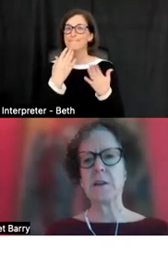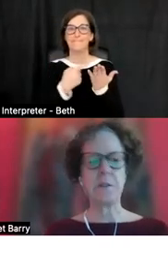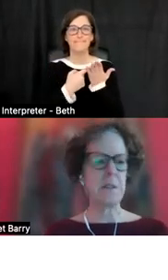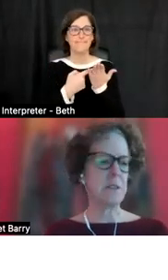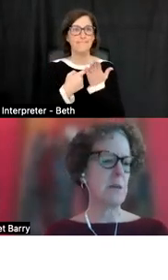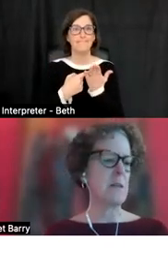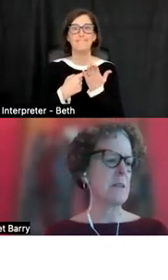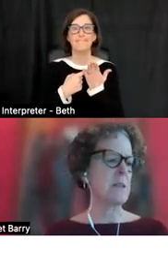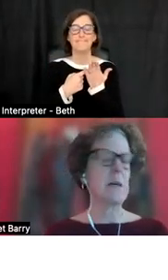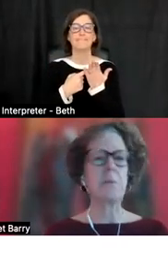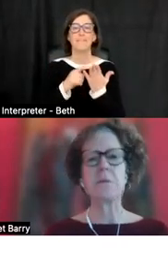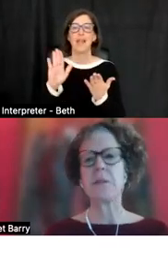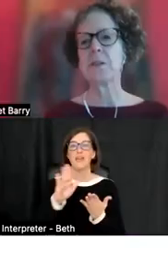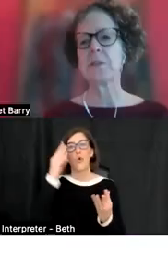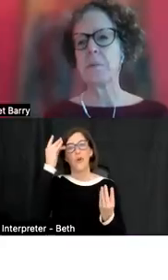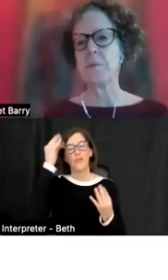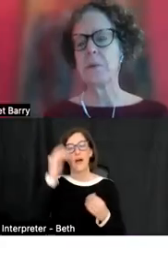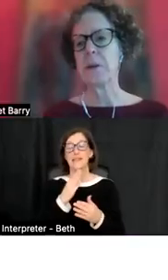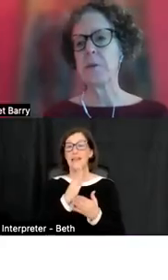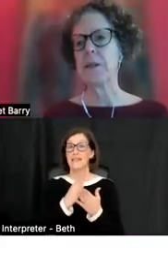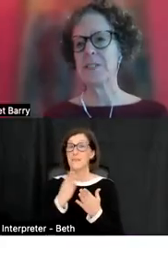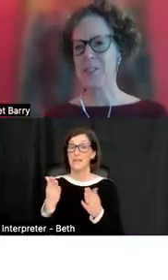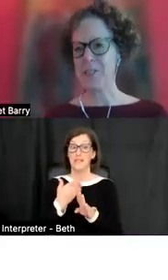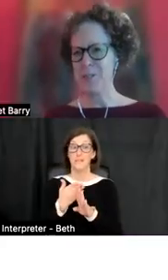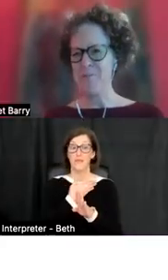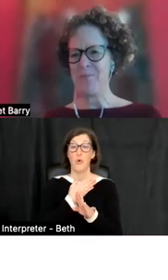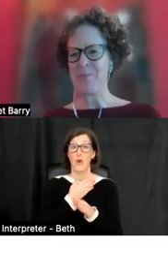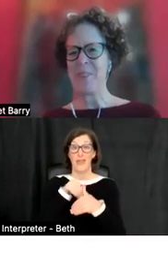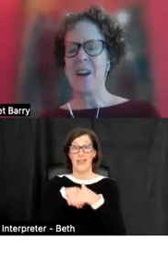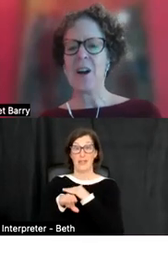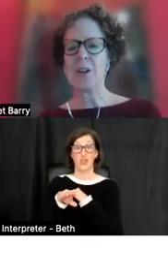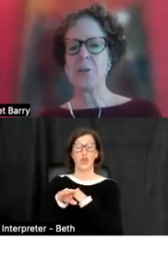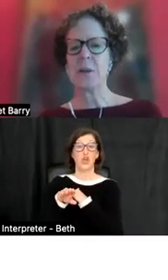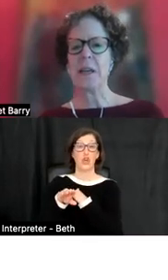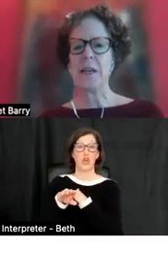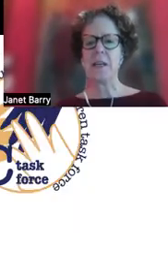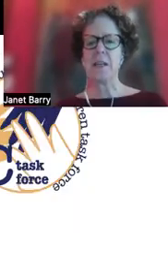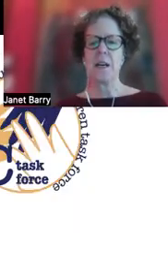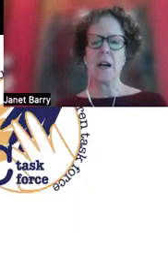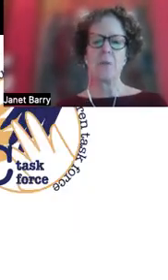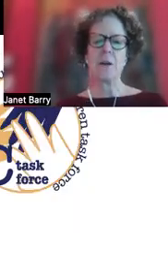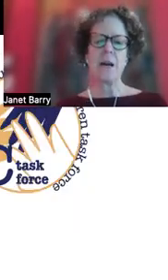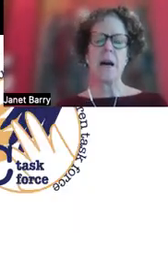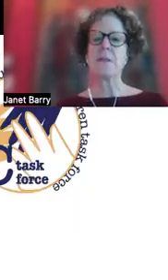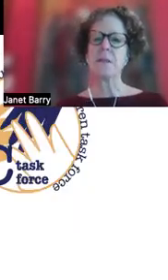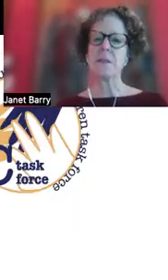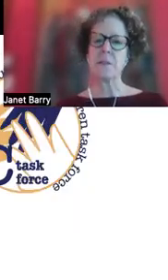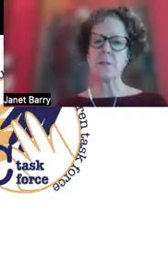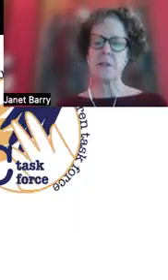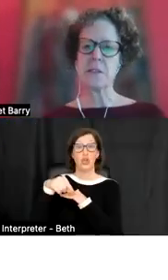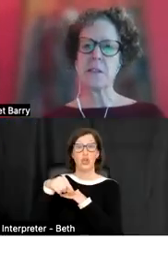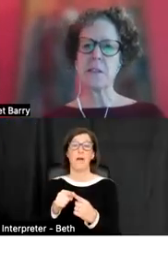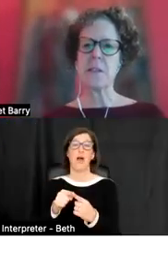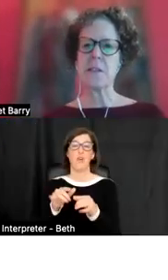and the thoughtfulness around this. A couple of things right before we go into our Q&A around common themes